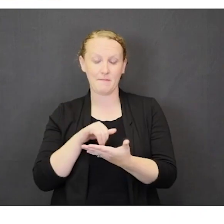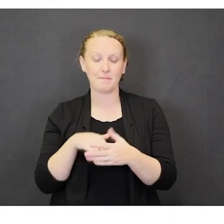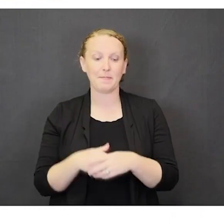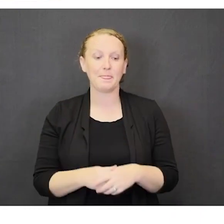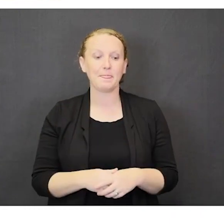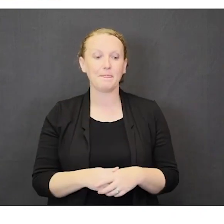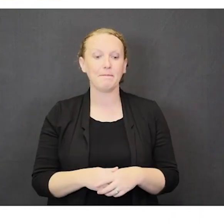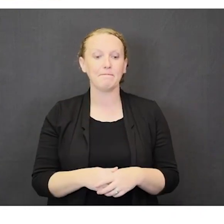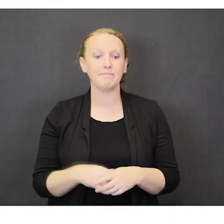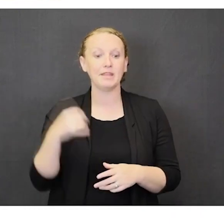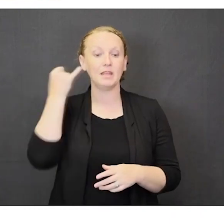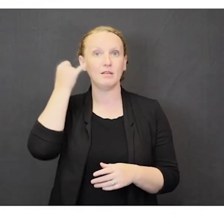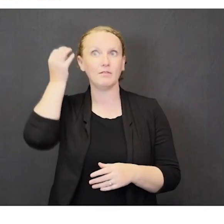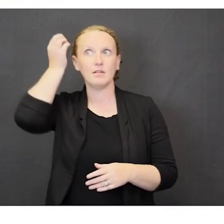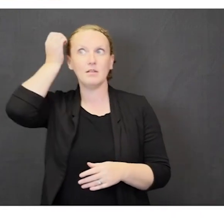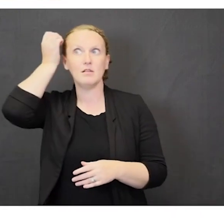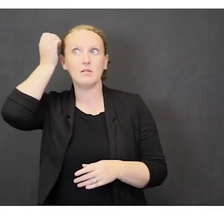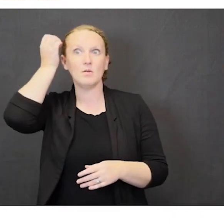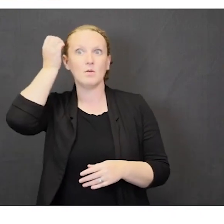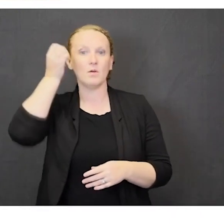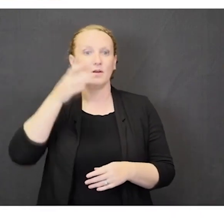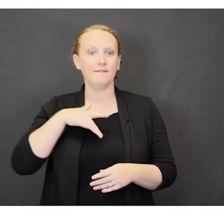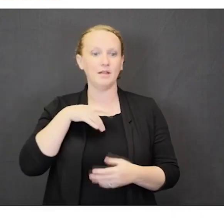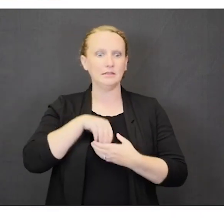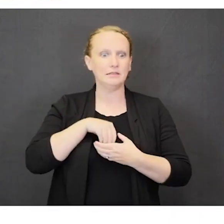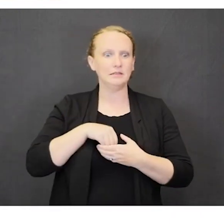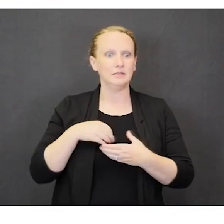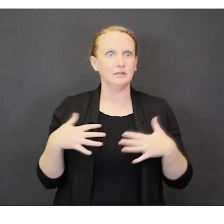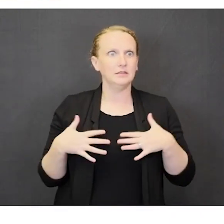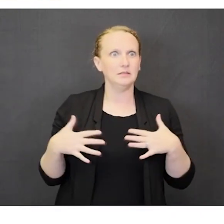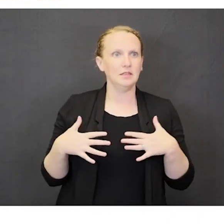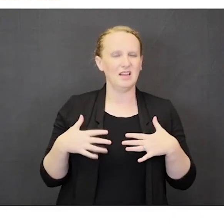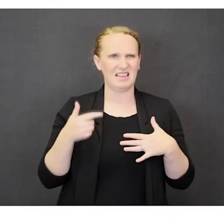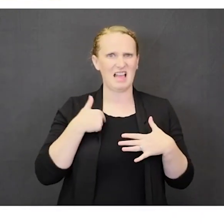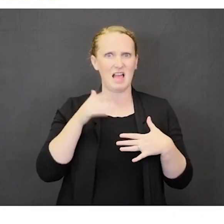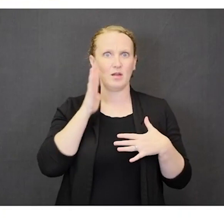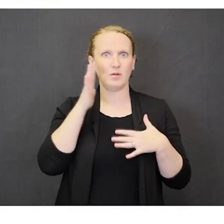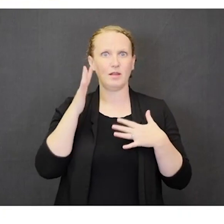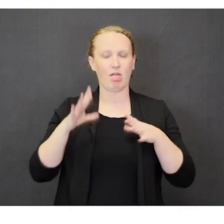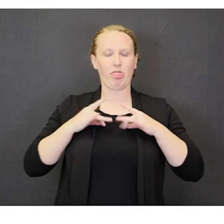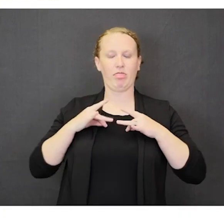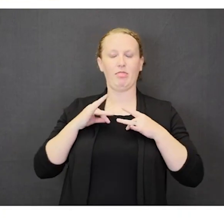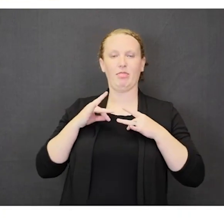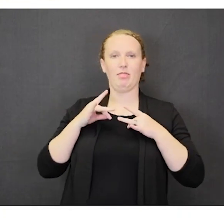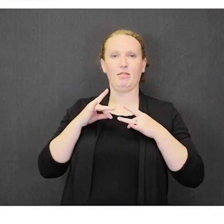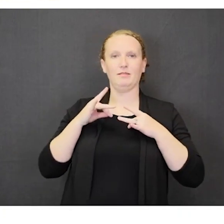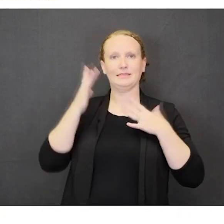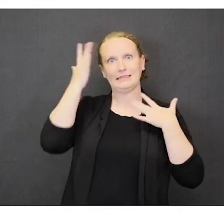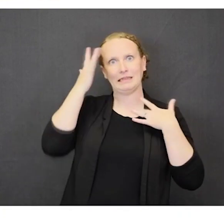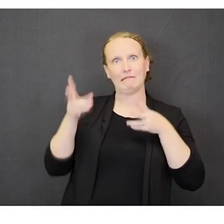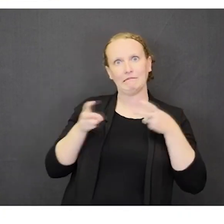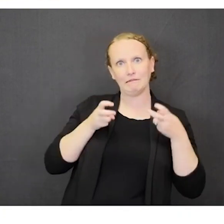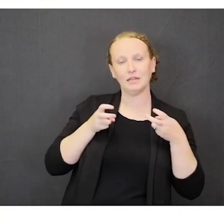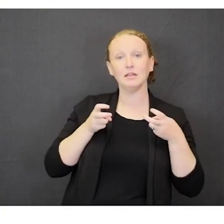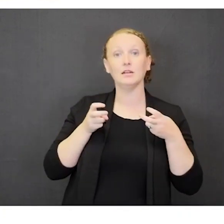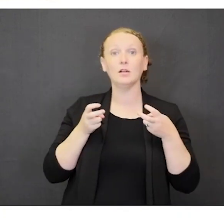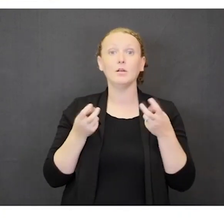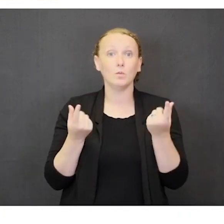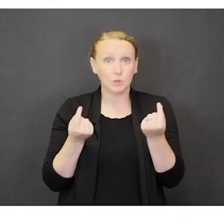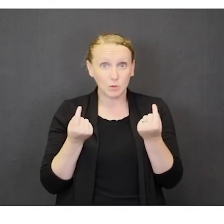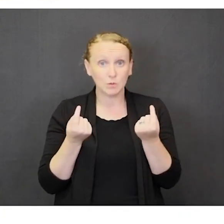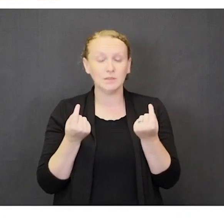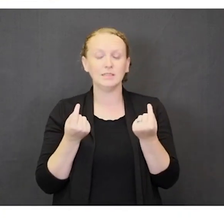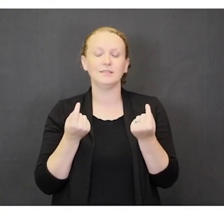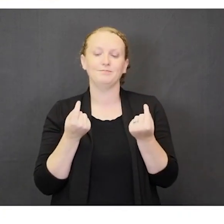fear or a thought that sounds something like, oh, I'm gonna get sick, what we're actually doing is we're taking an unknown